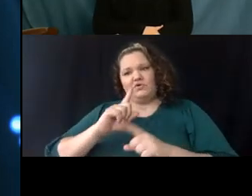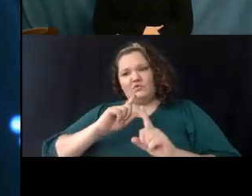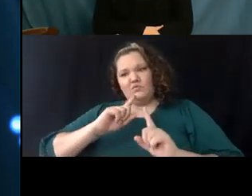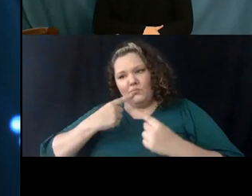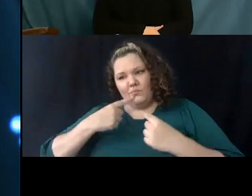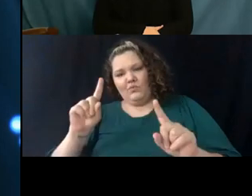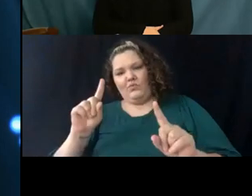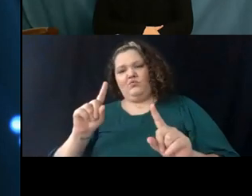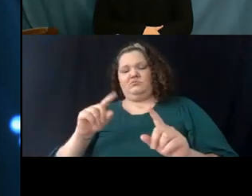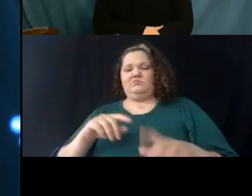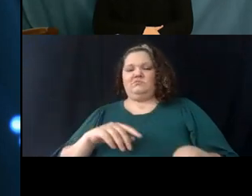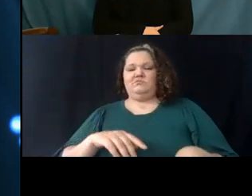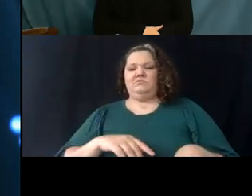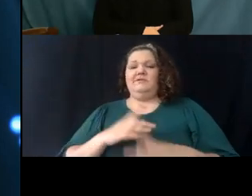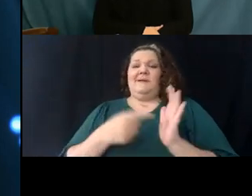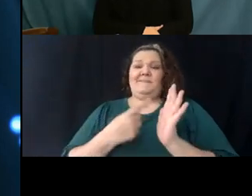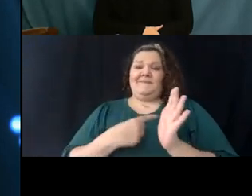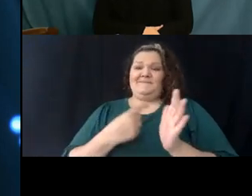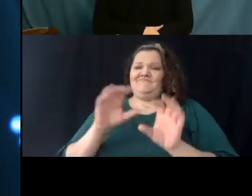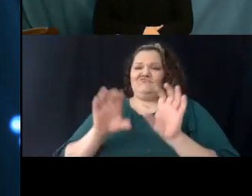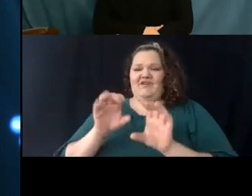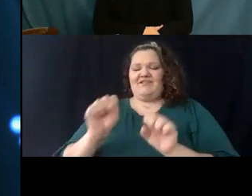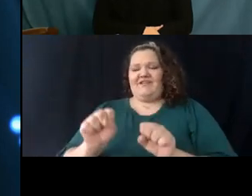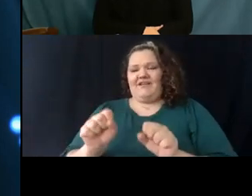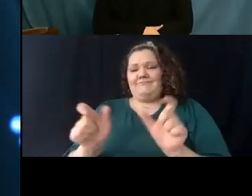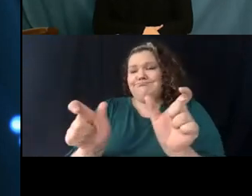I added chat feature on the slide